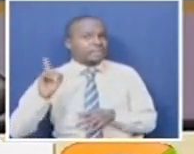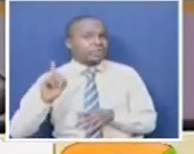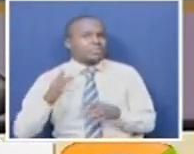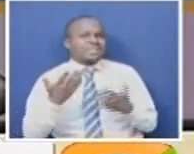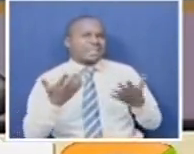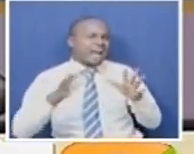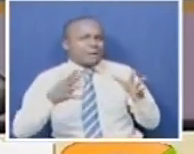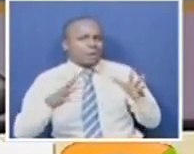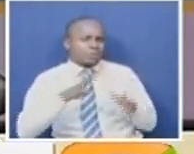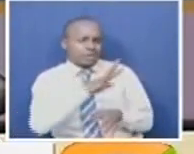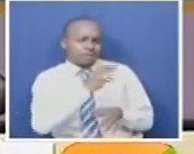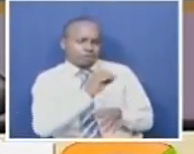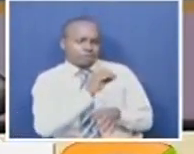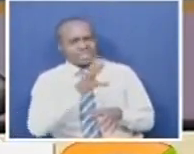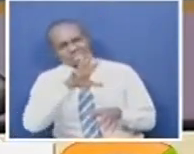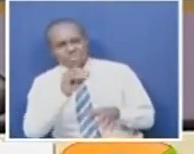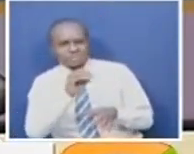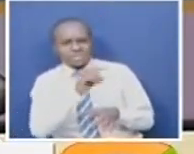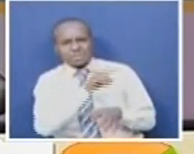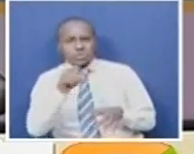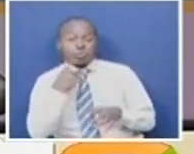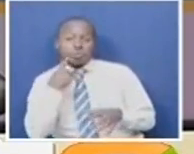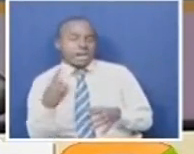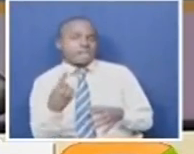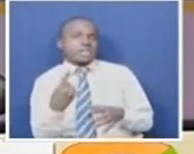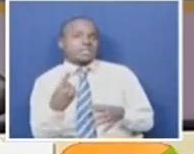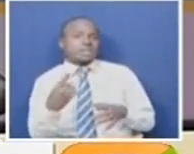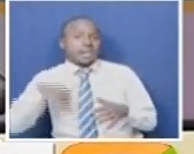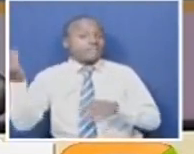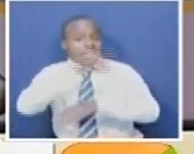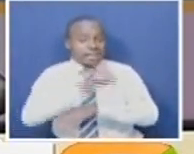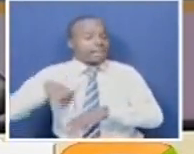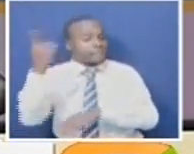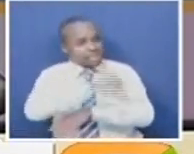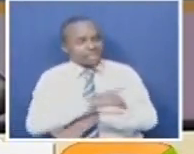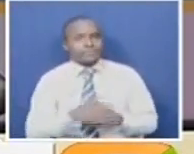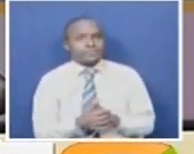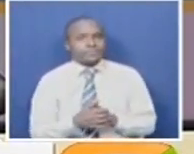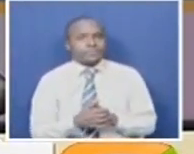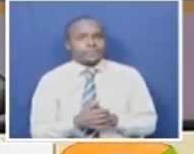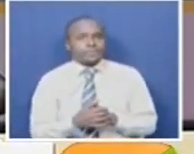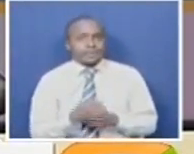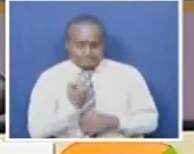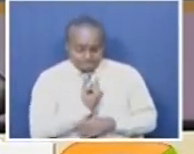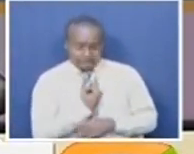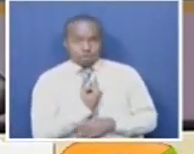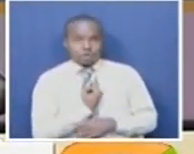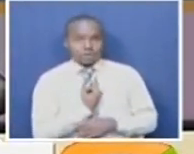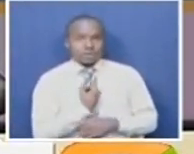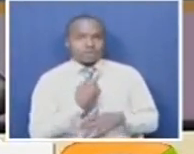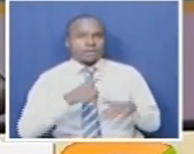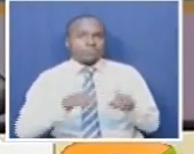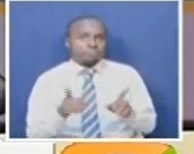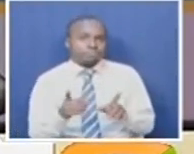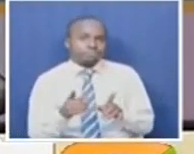anything between like 40, 50 to up to 100. A day? Depending, yes. Okay. Me, myself, but the police surgery itself will see